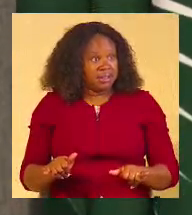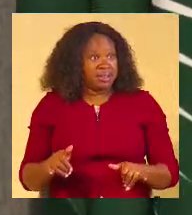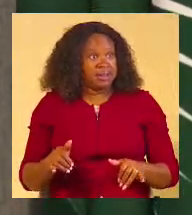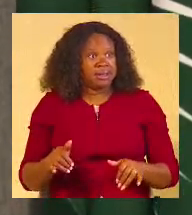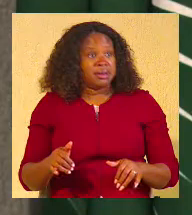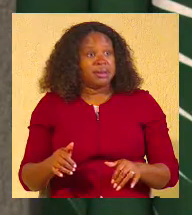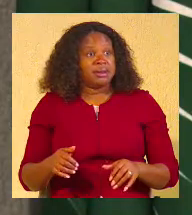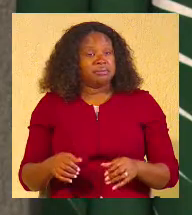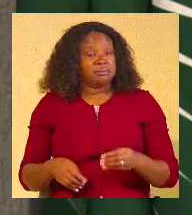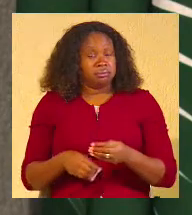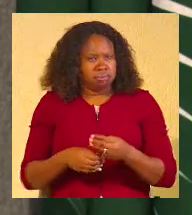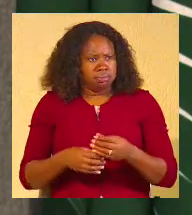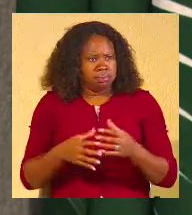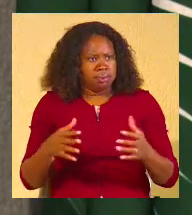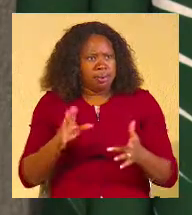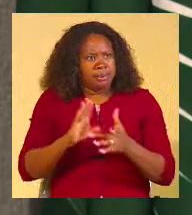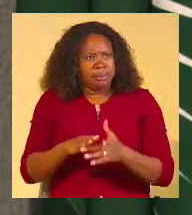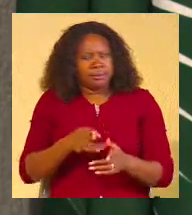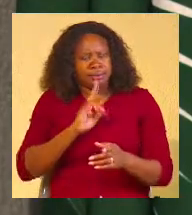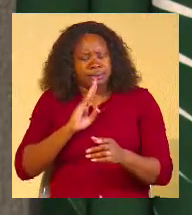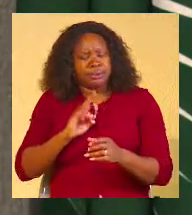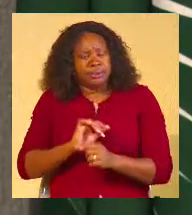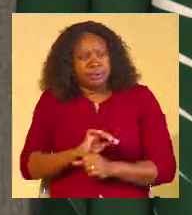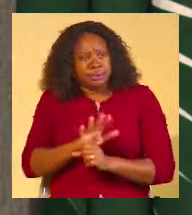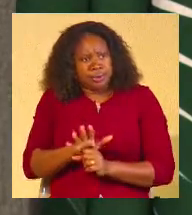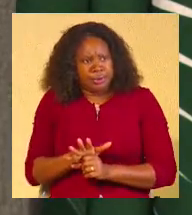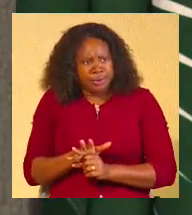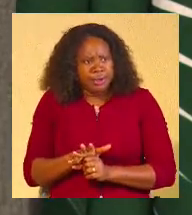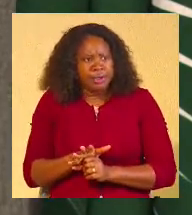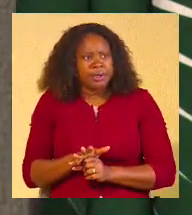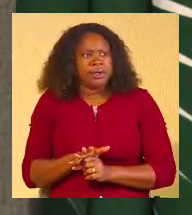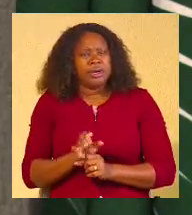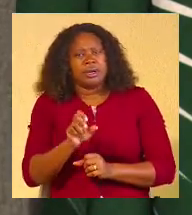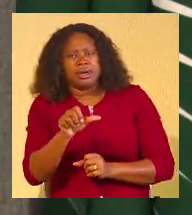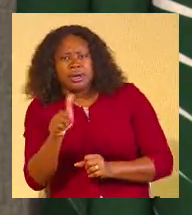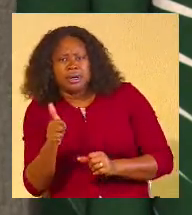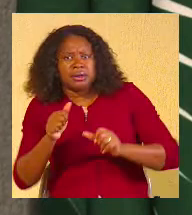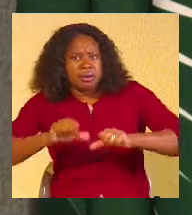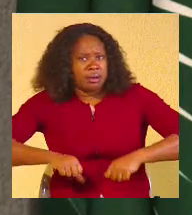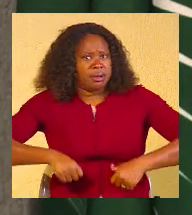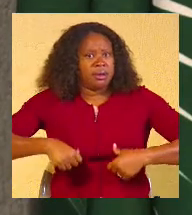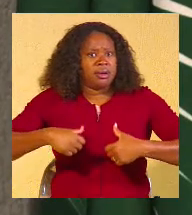stretched in terms of responding to COVID and also responding to the other health